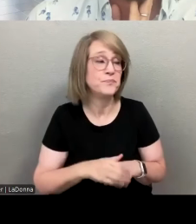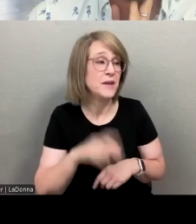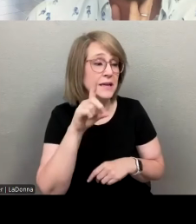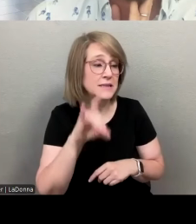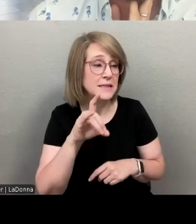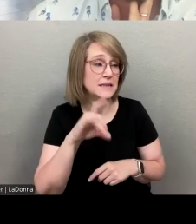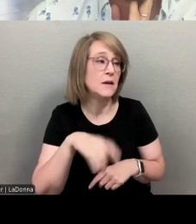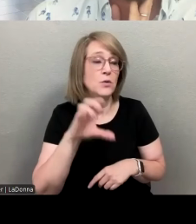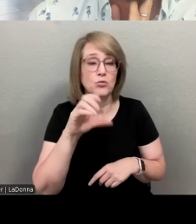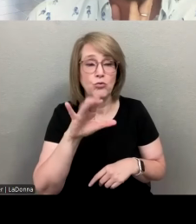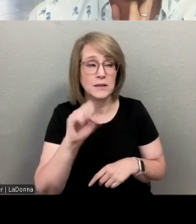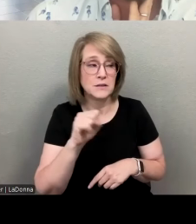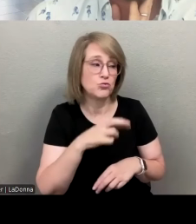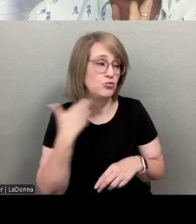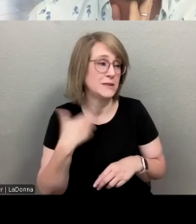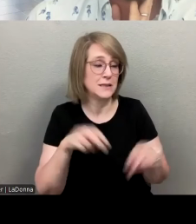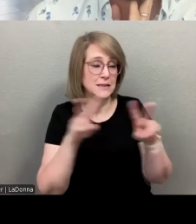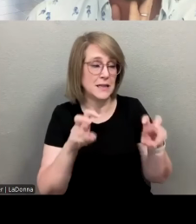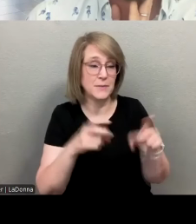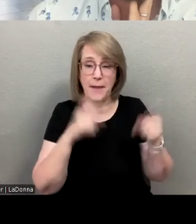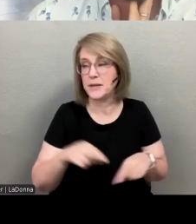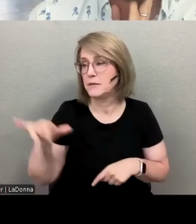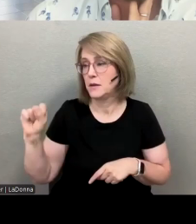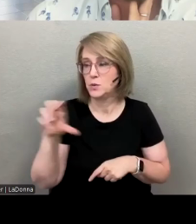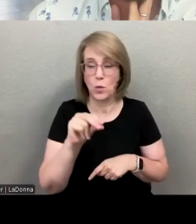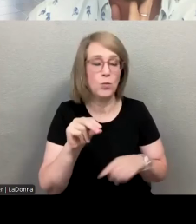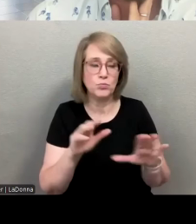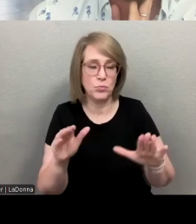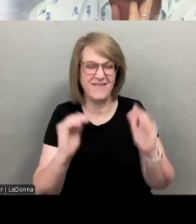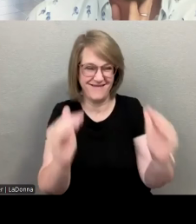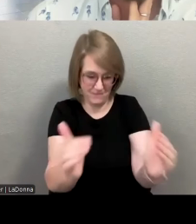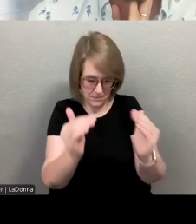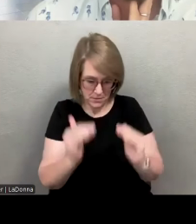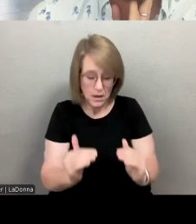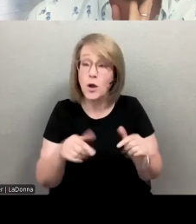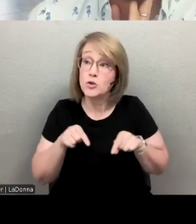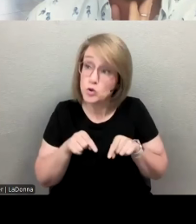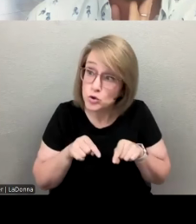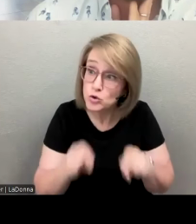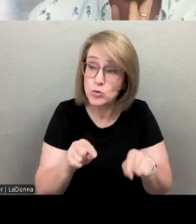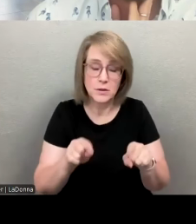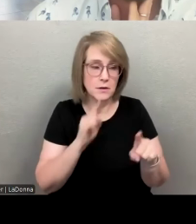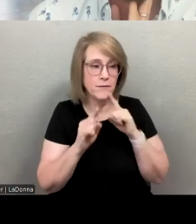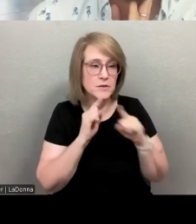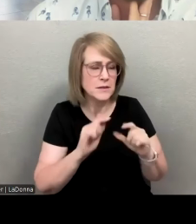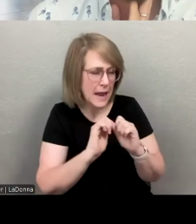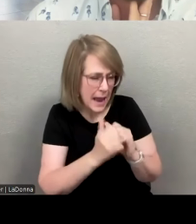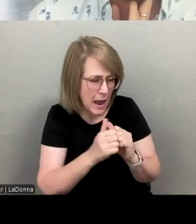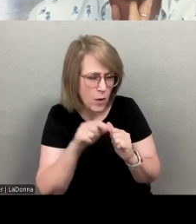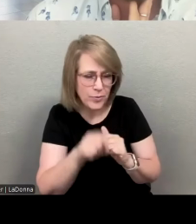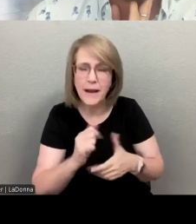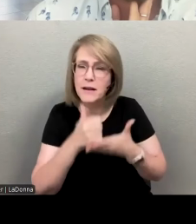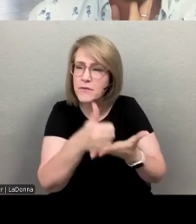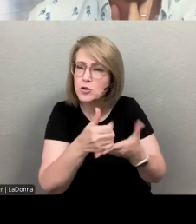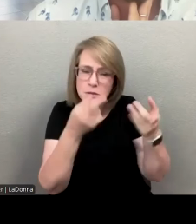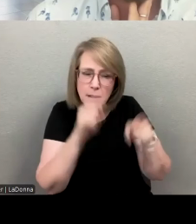or no, but during the conversation, how did those different interventions unfold? When did they happen? How did they predict